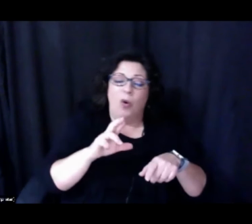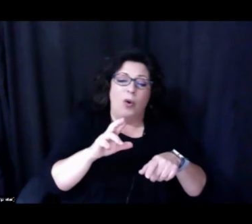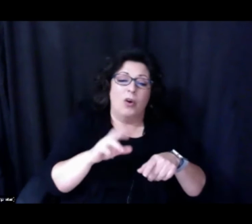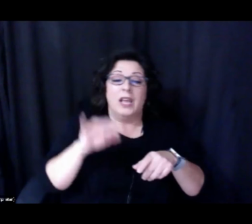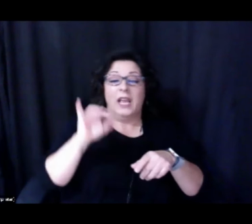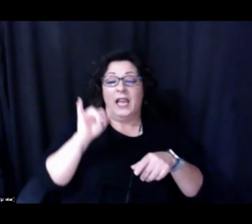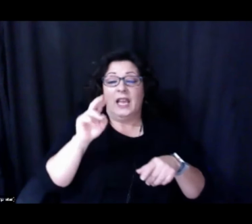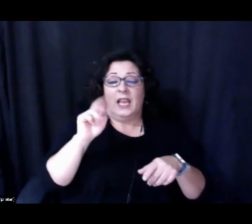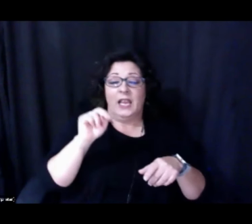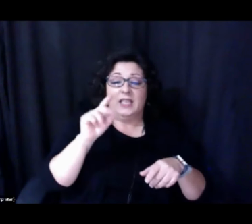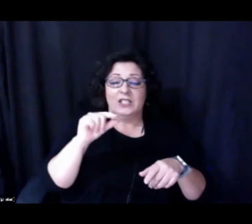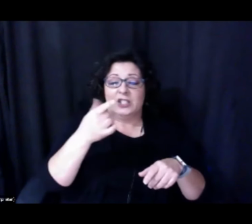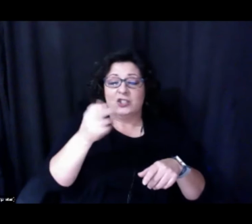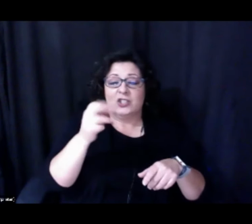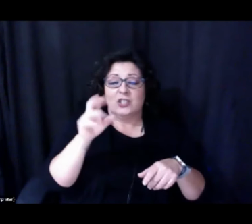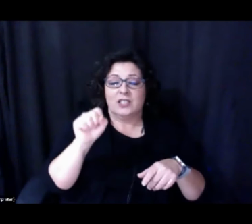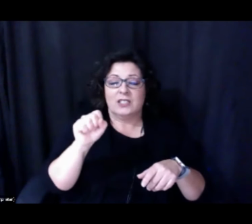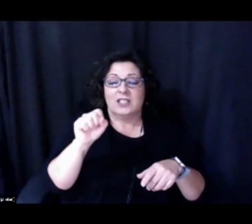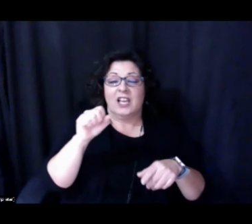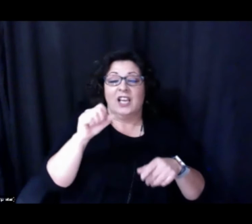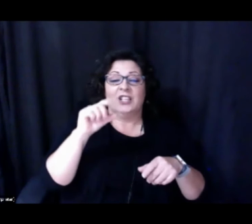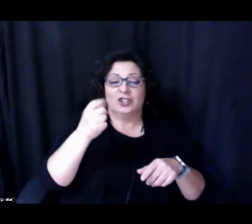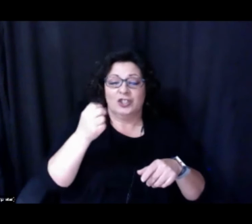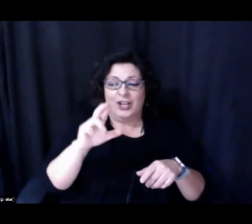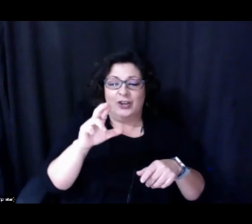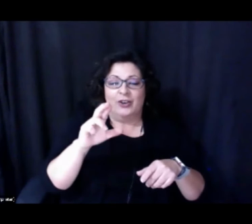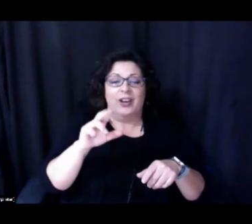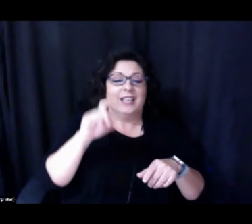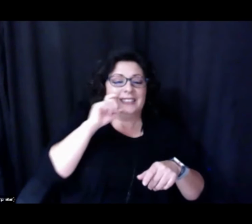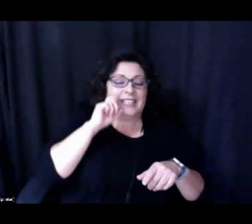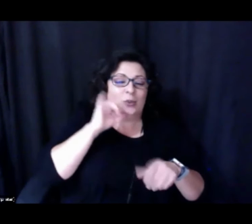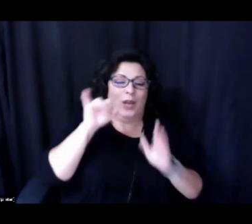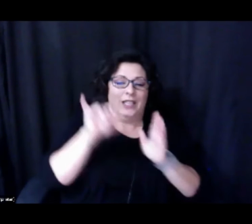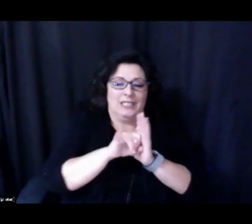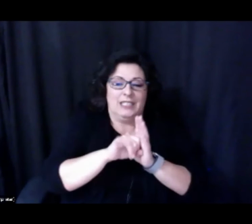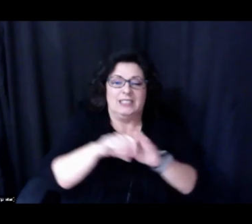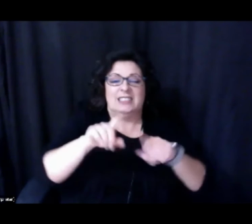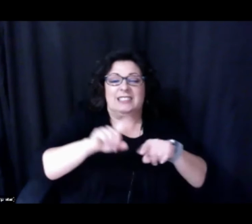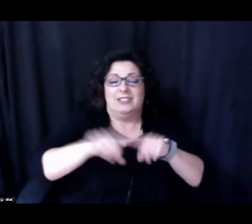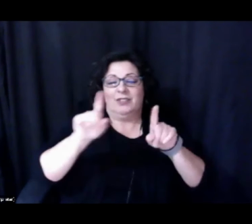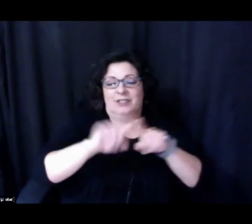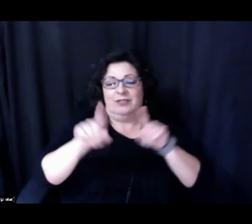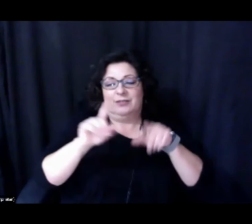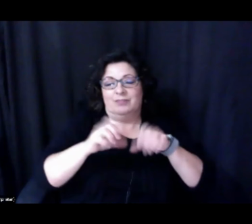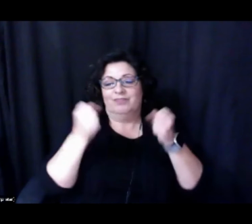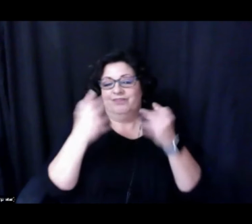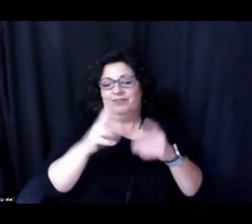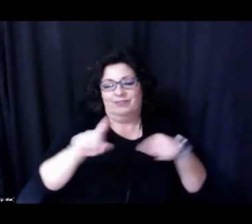sexual identities.